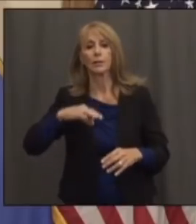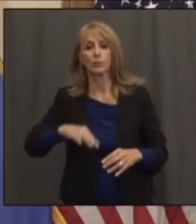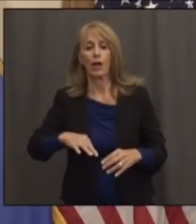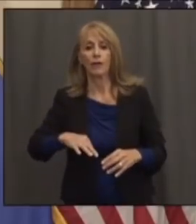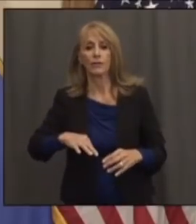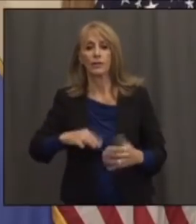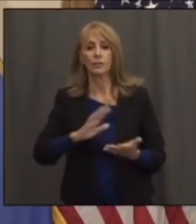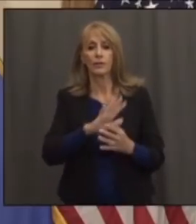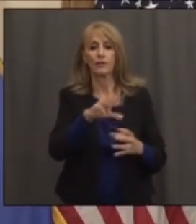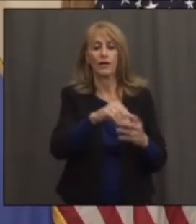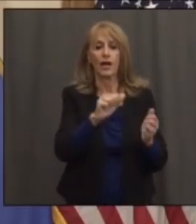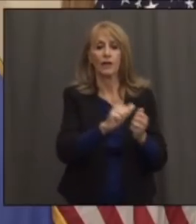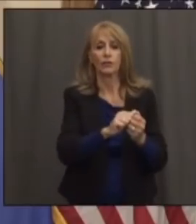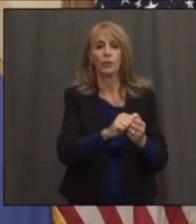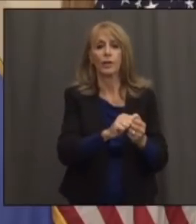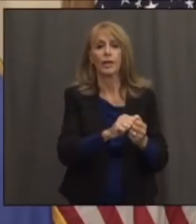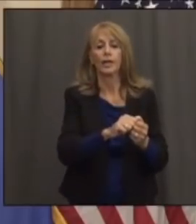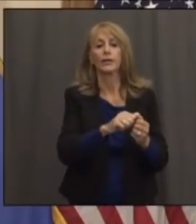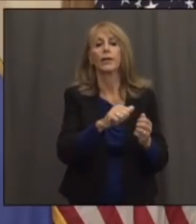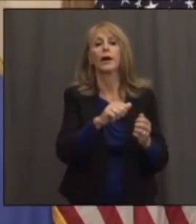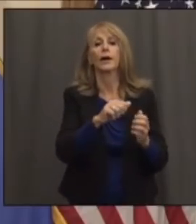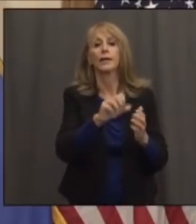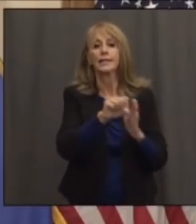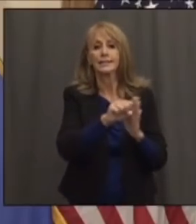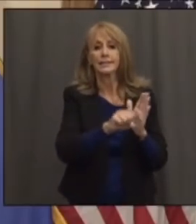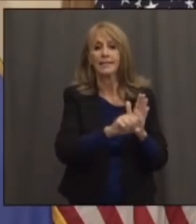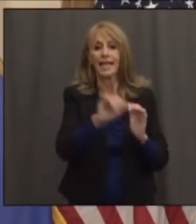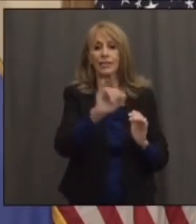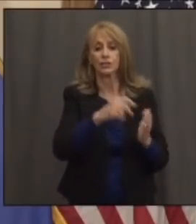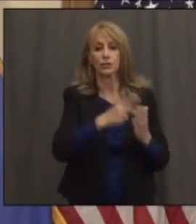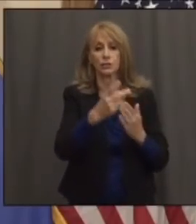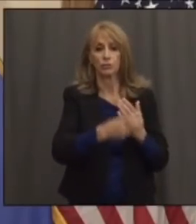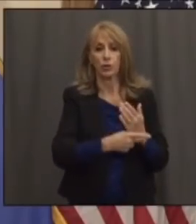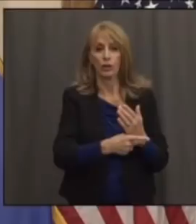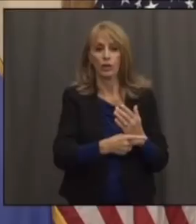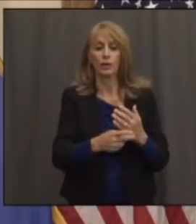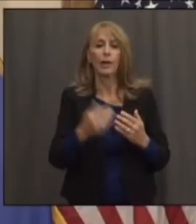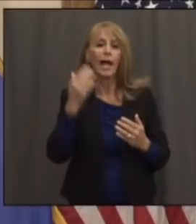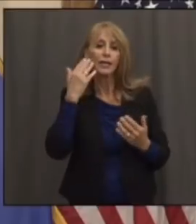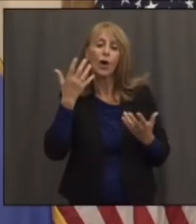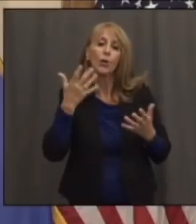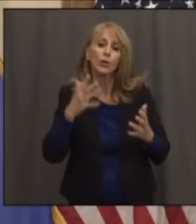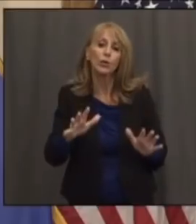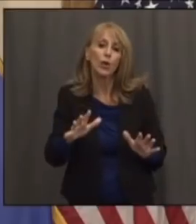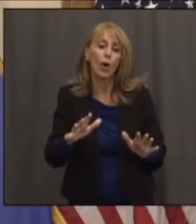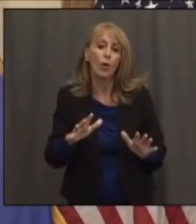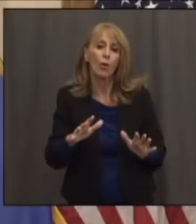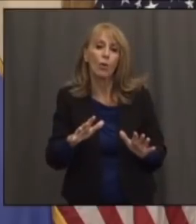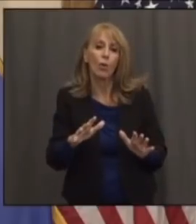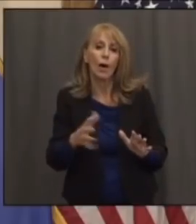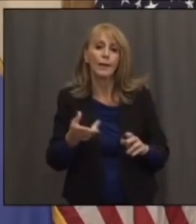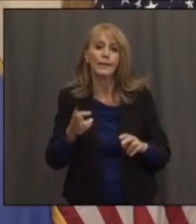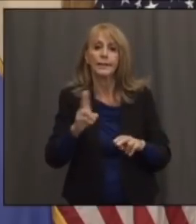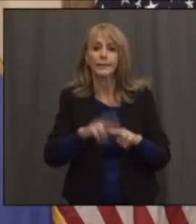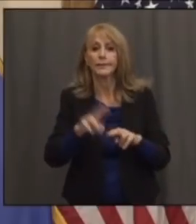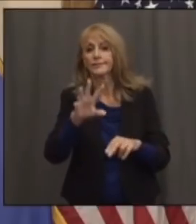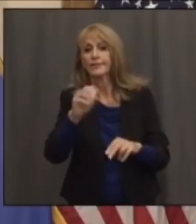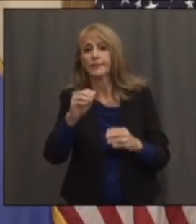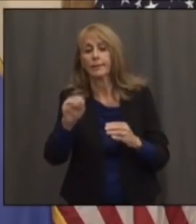the state-sponsored health insurance program, we know you don't want to expose state taxpayers to as much as $50 million,